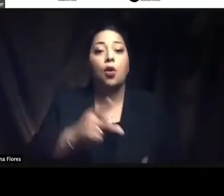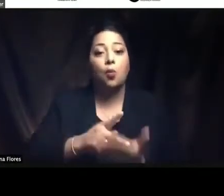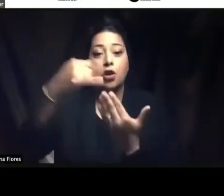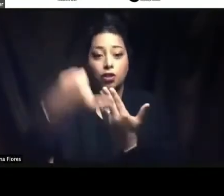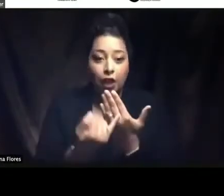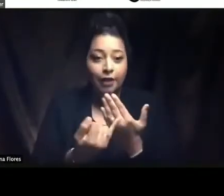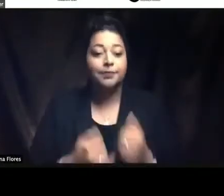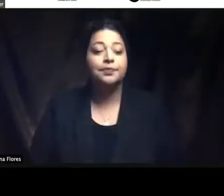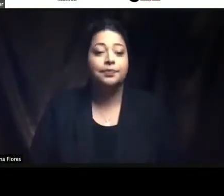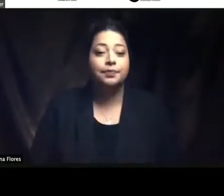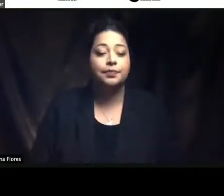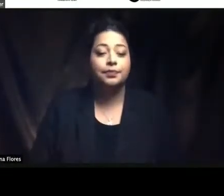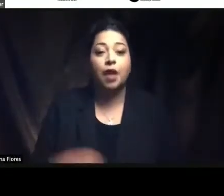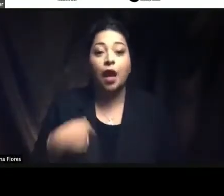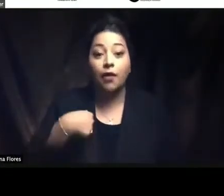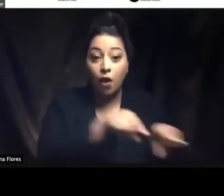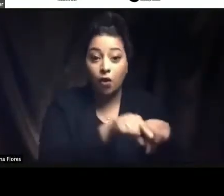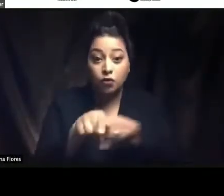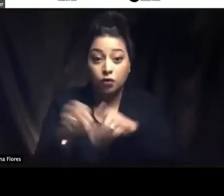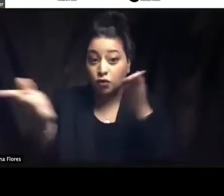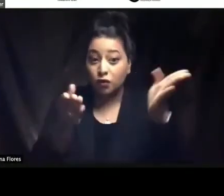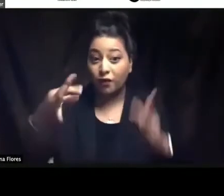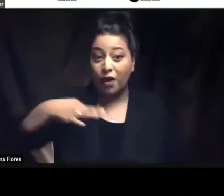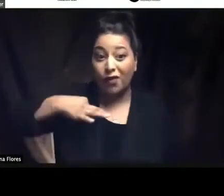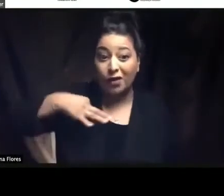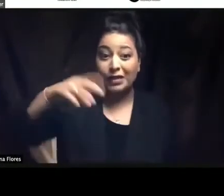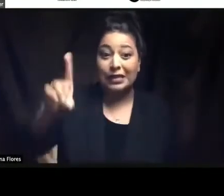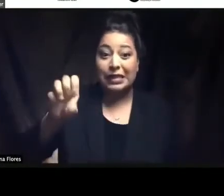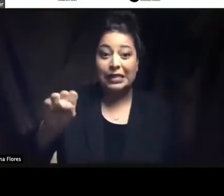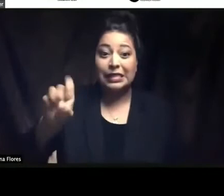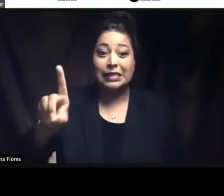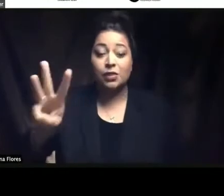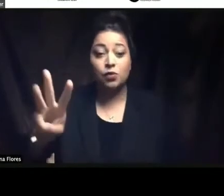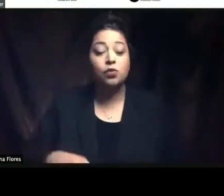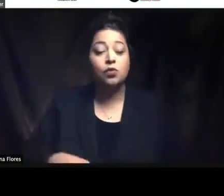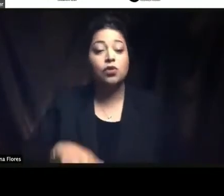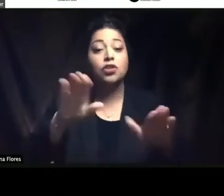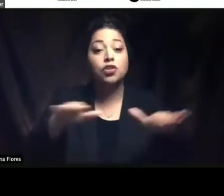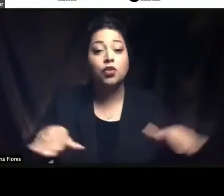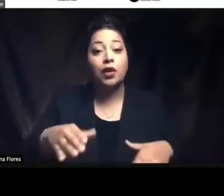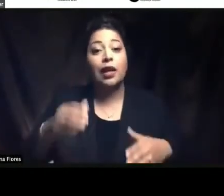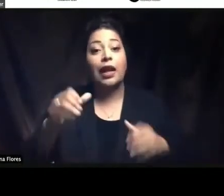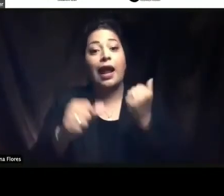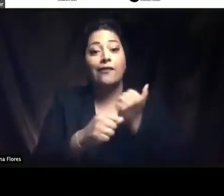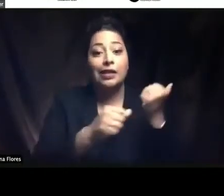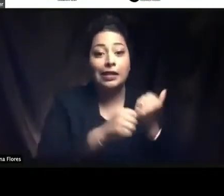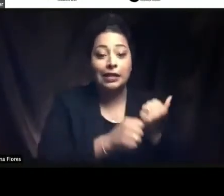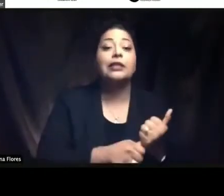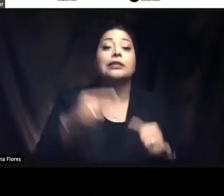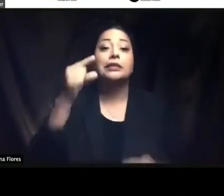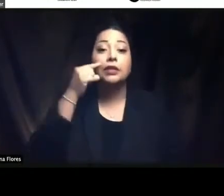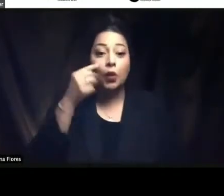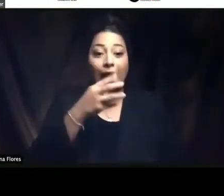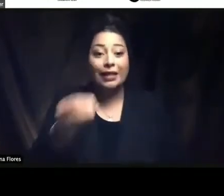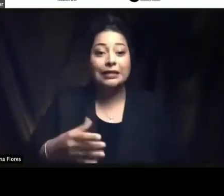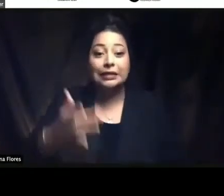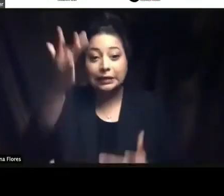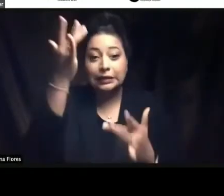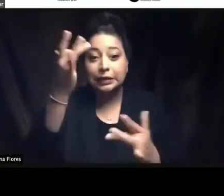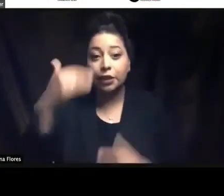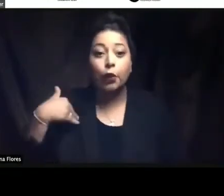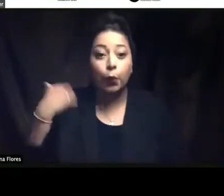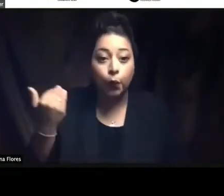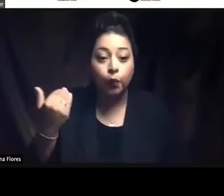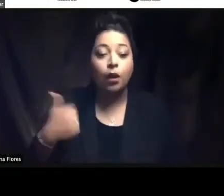Revolution. I've also served as a volunteer with VSD Youth, Child Advocate San Antonio, and City Year. Through these experiences, I